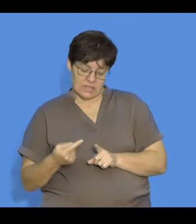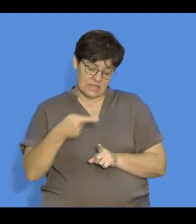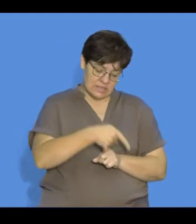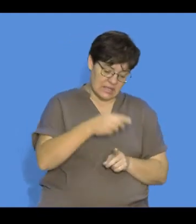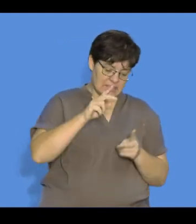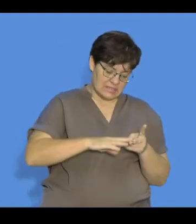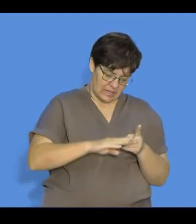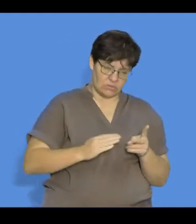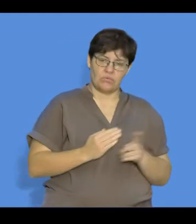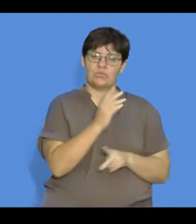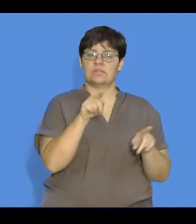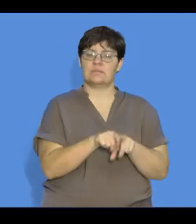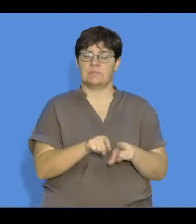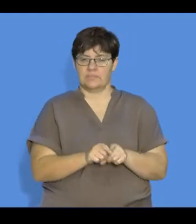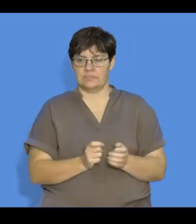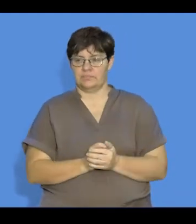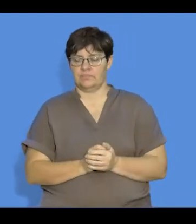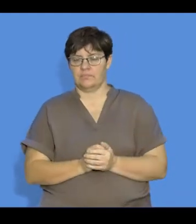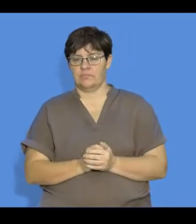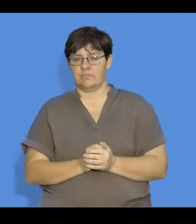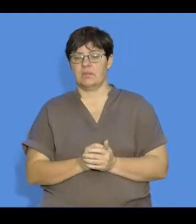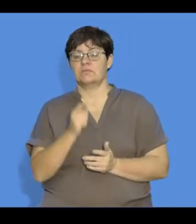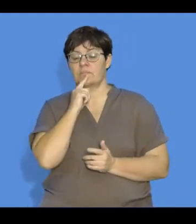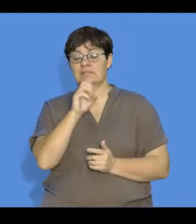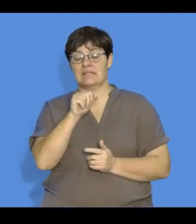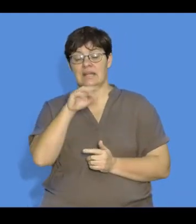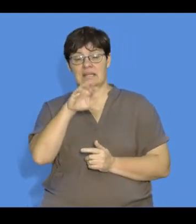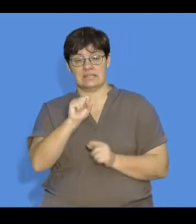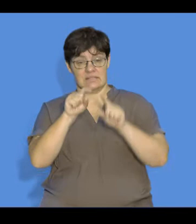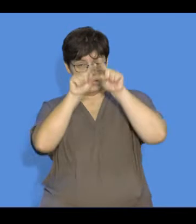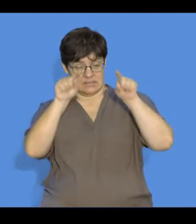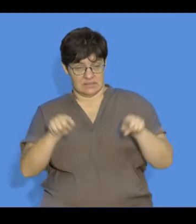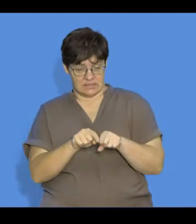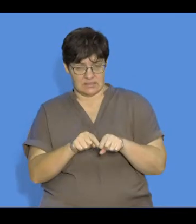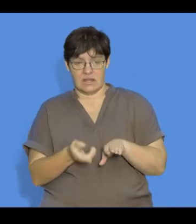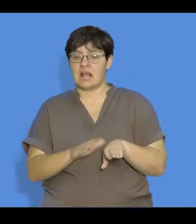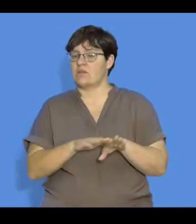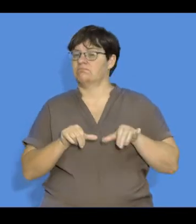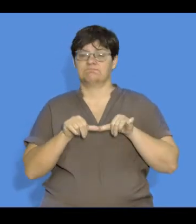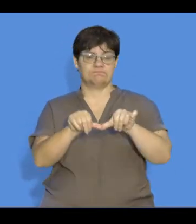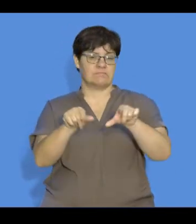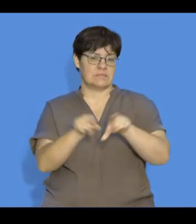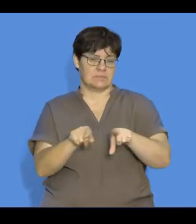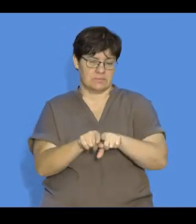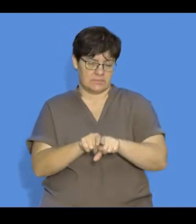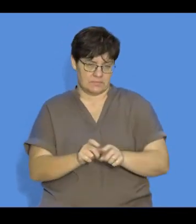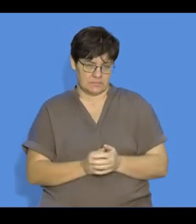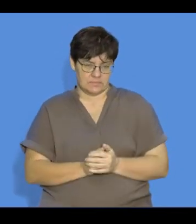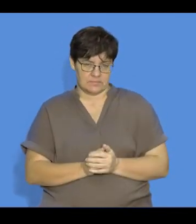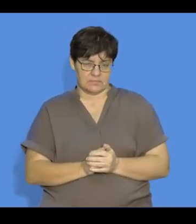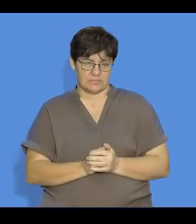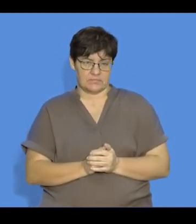the second light bulb. Hence, we can conclude that in a series circuit, current remains constant. So if we have